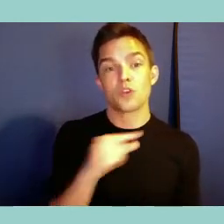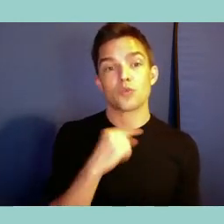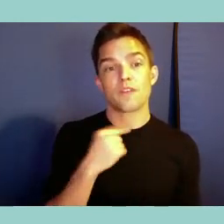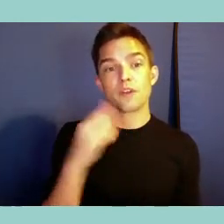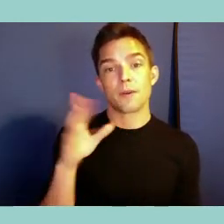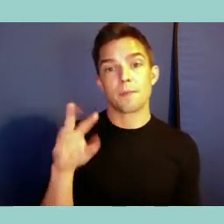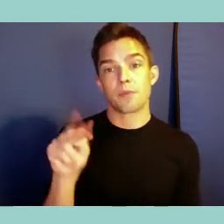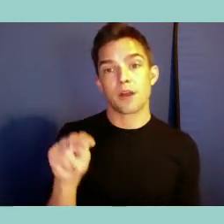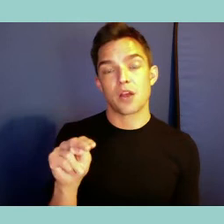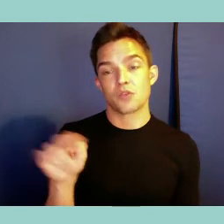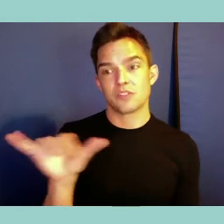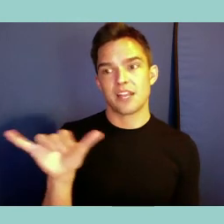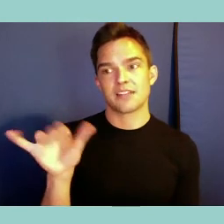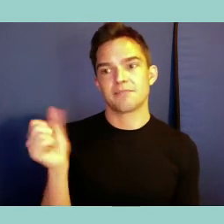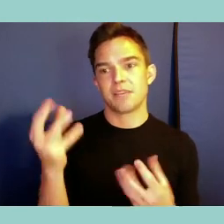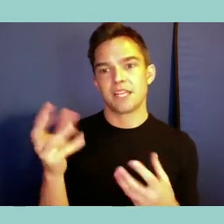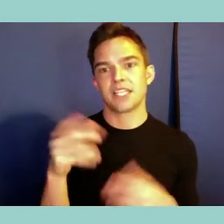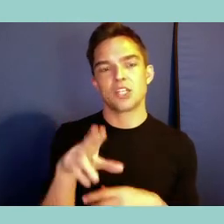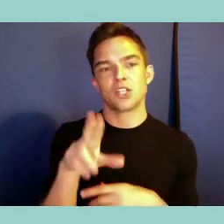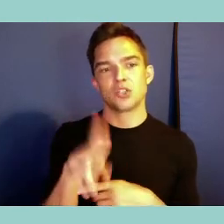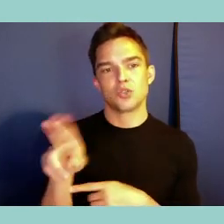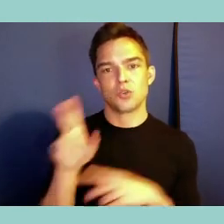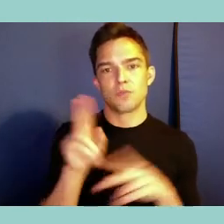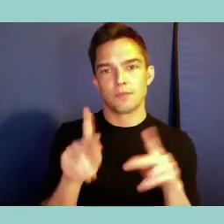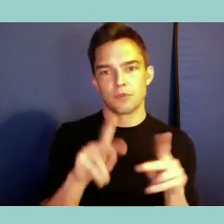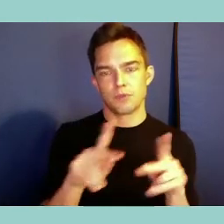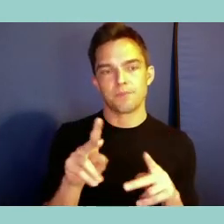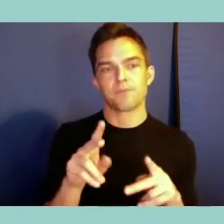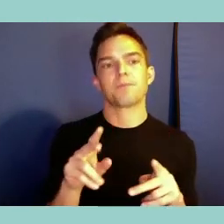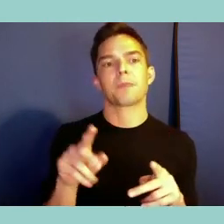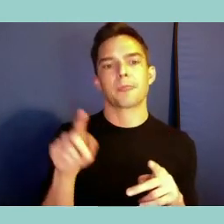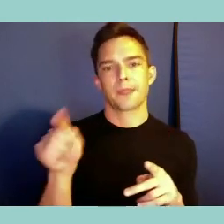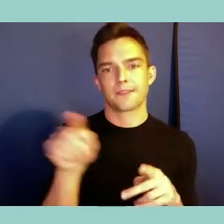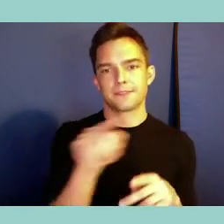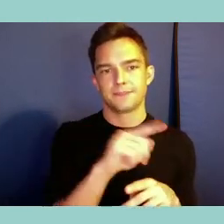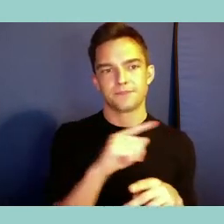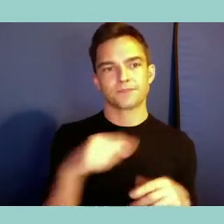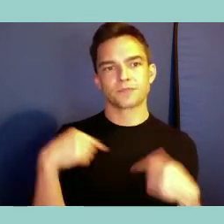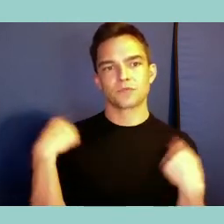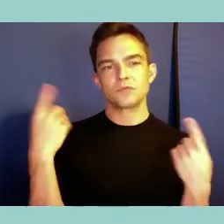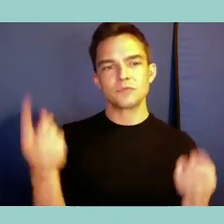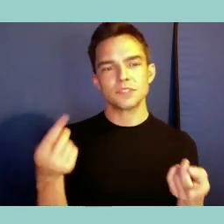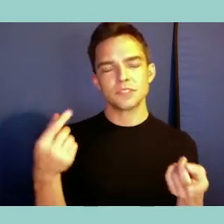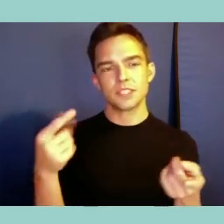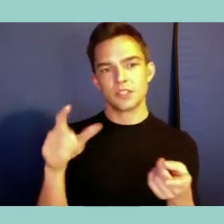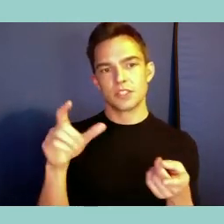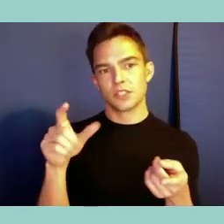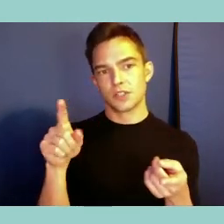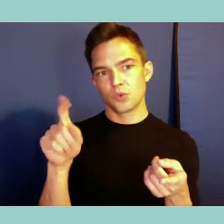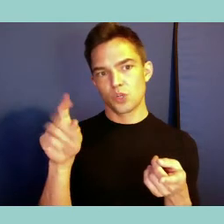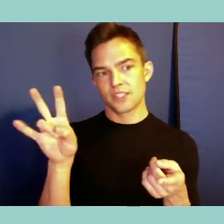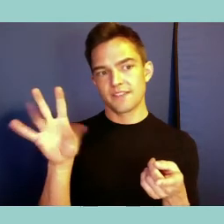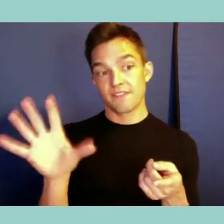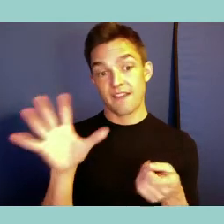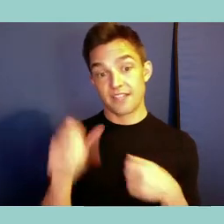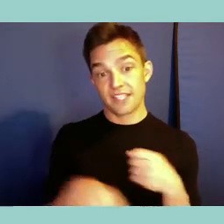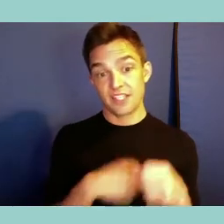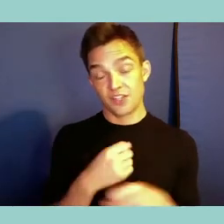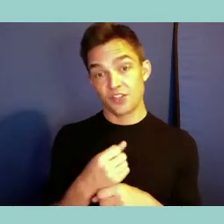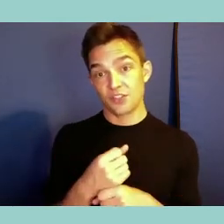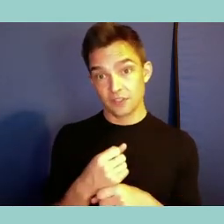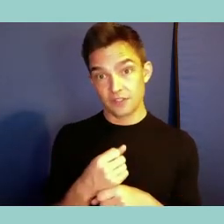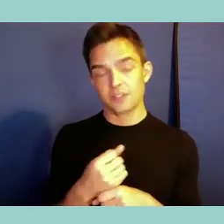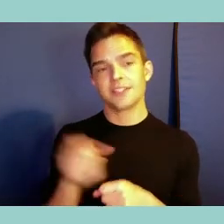Reverend Brown, like so many black Unitarians and Universalists, over the last 175